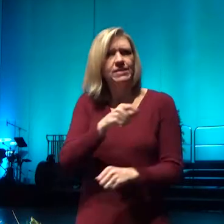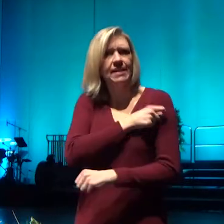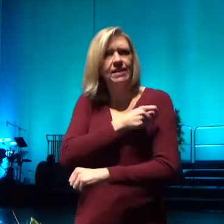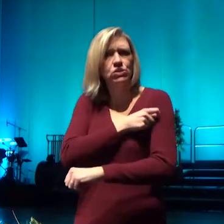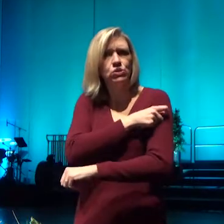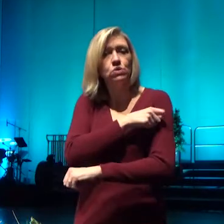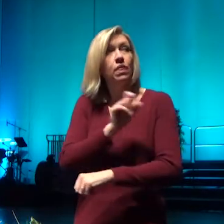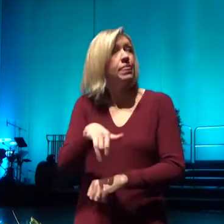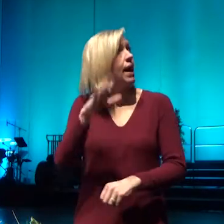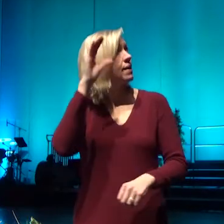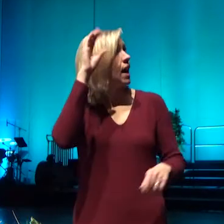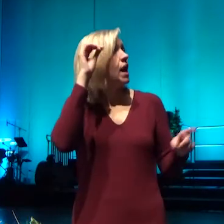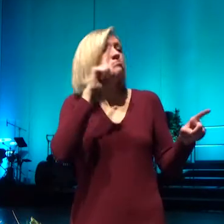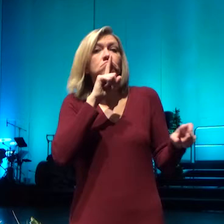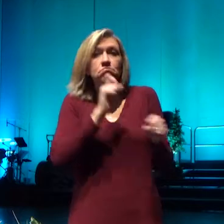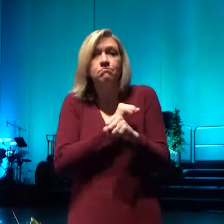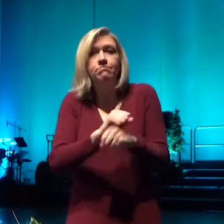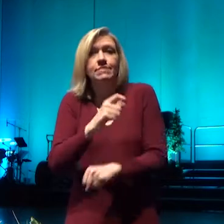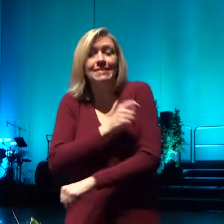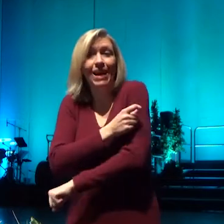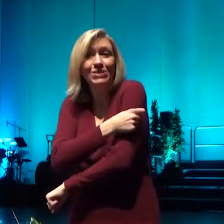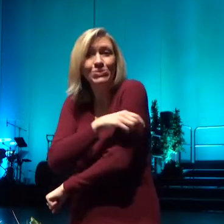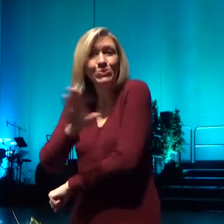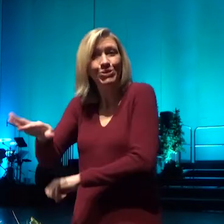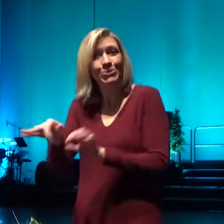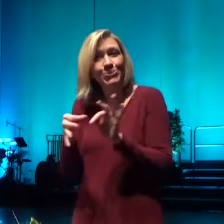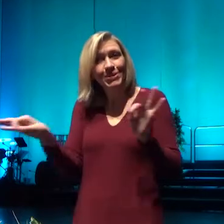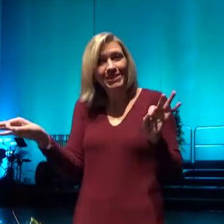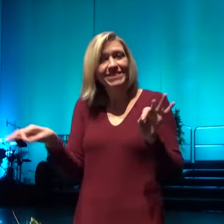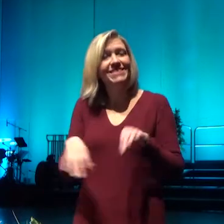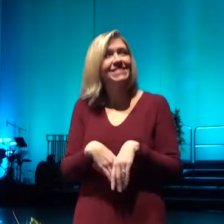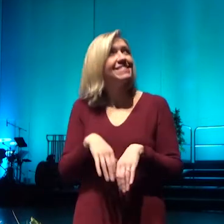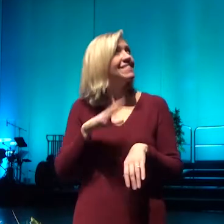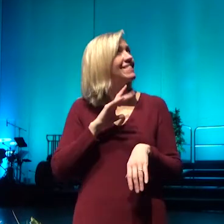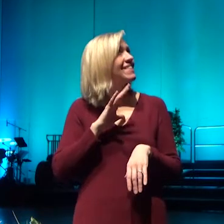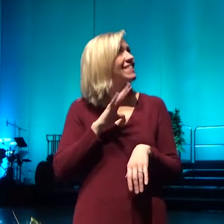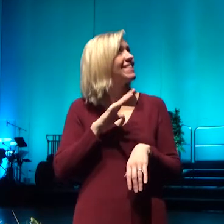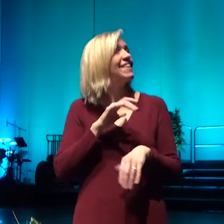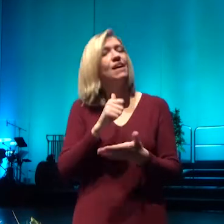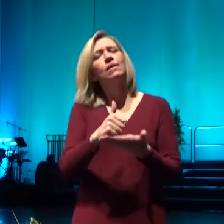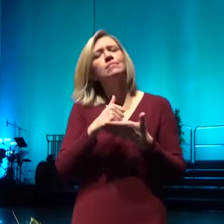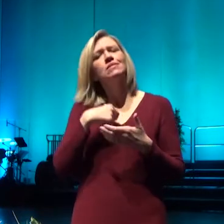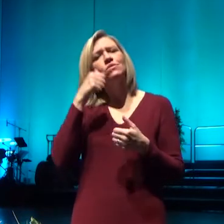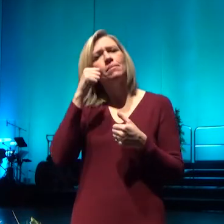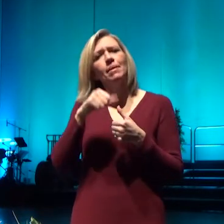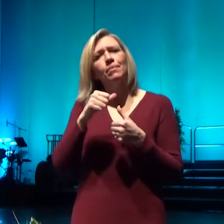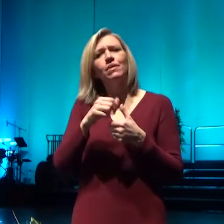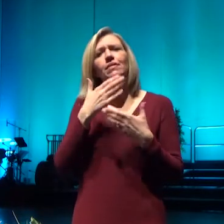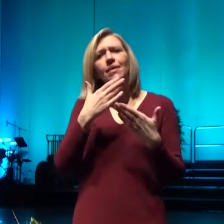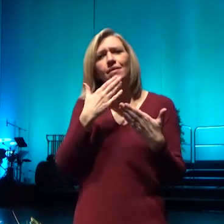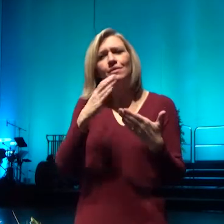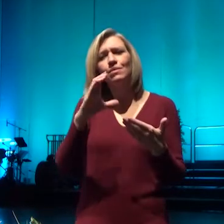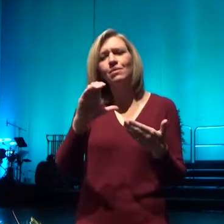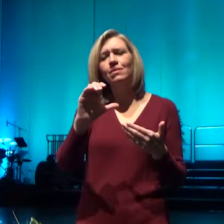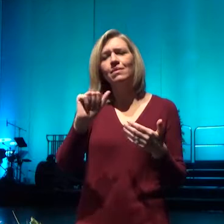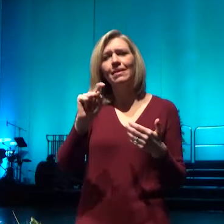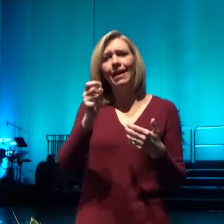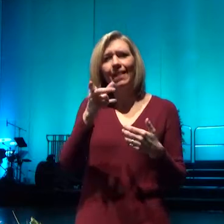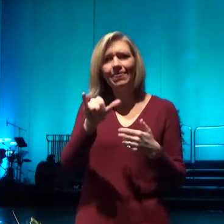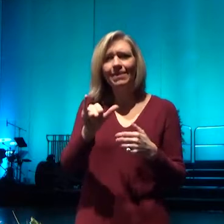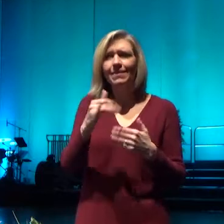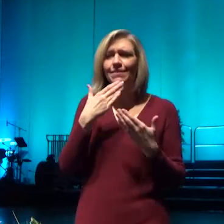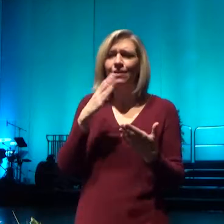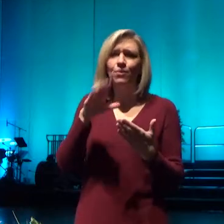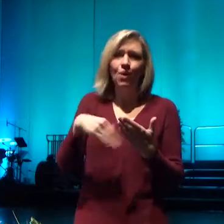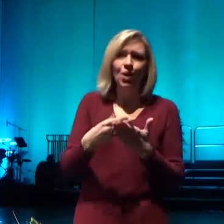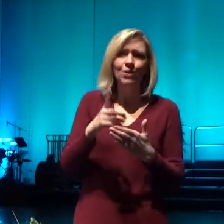that's what this guy did. Check that out. Isn't that cool? So it helps us remember, and we love you, Kathy. Thank you for all that you do for our Mile High community and all